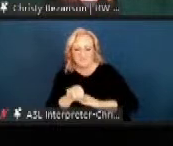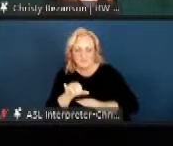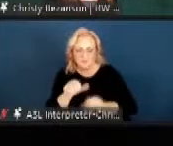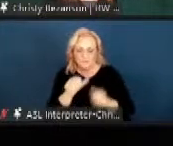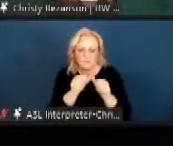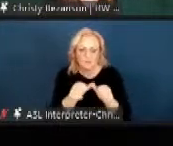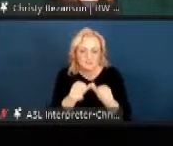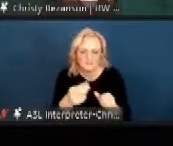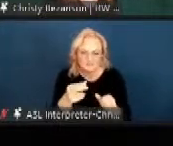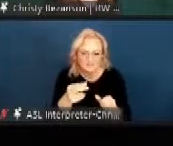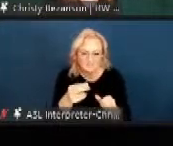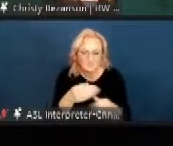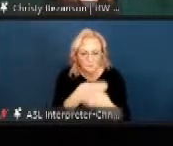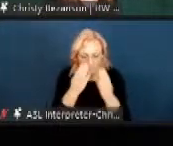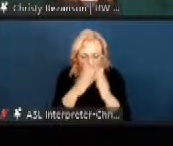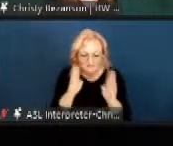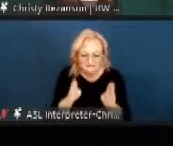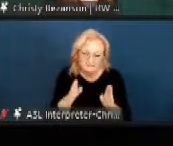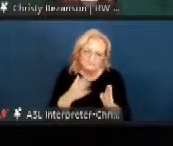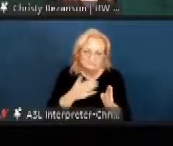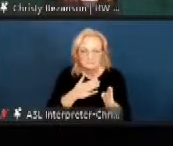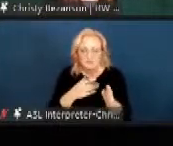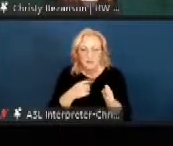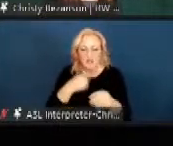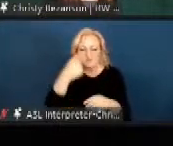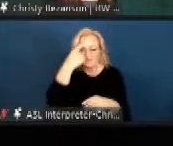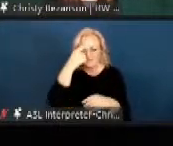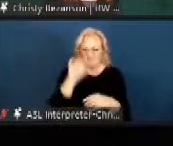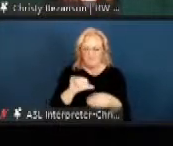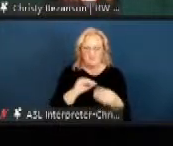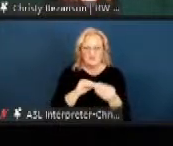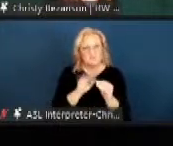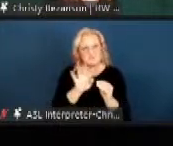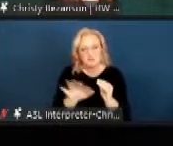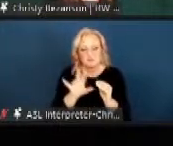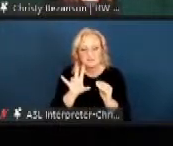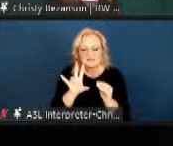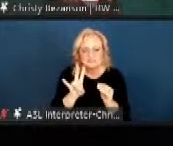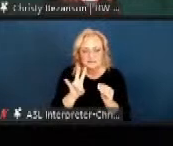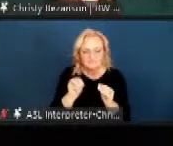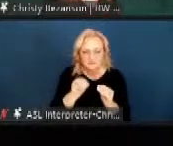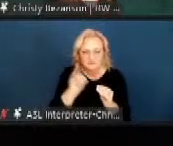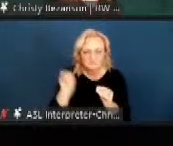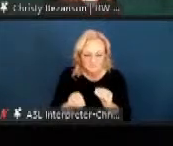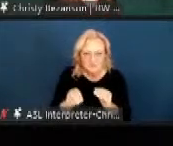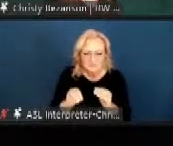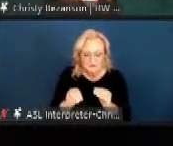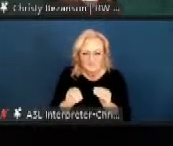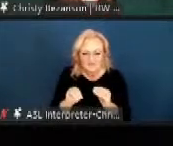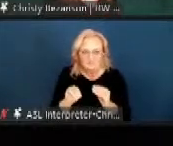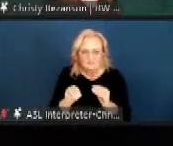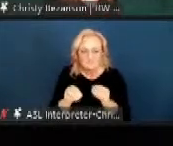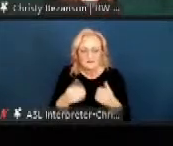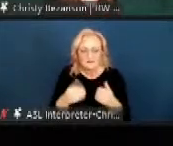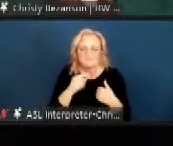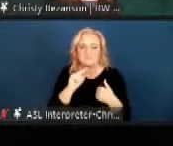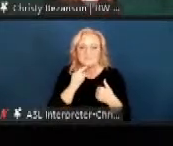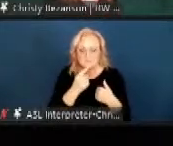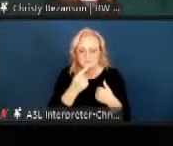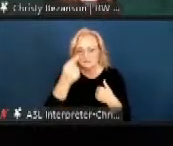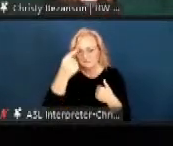homeless. And I, off the top of my head, I'm thinking it's approximately about 70% have serious mental